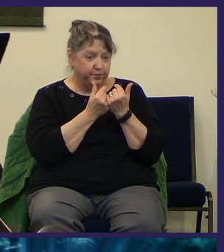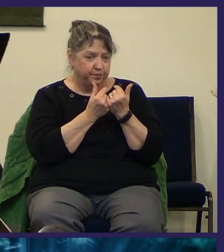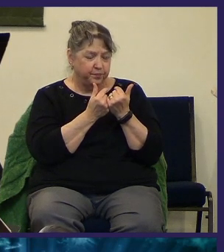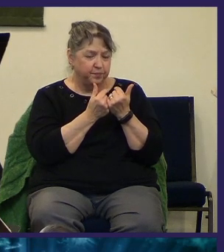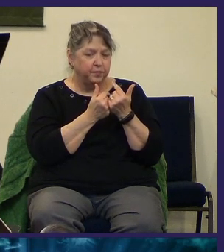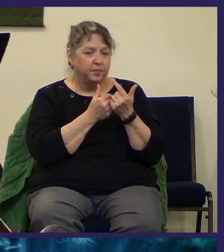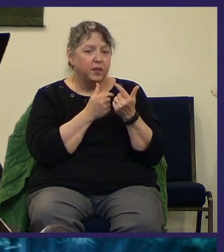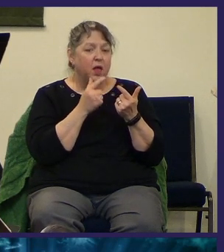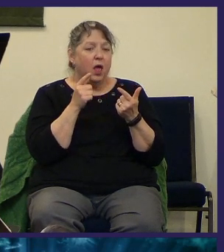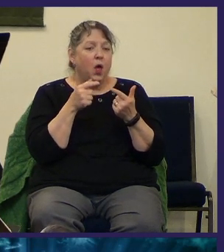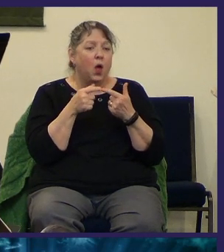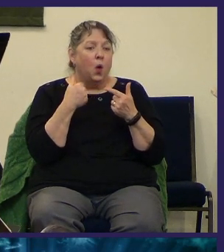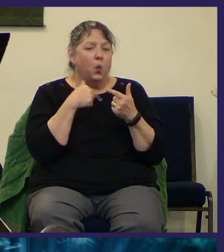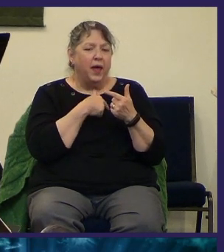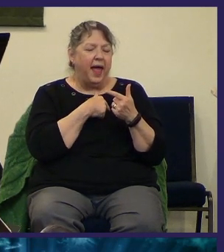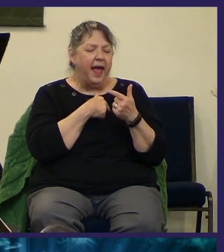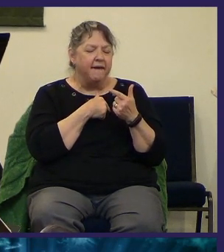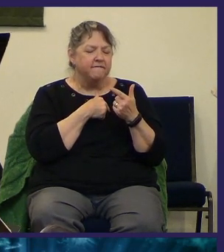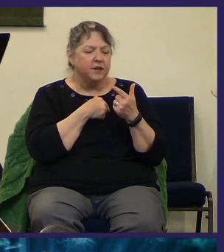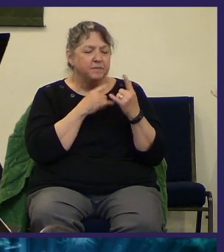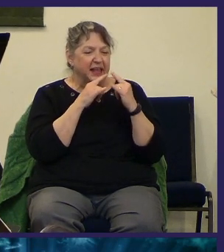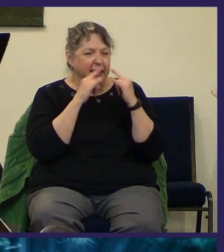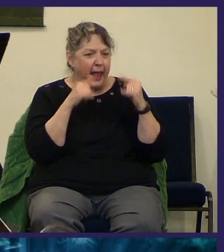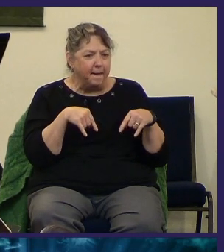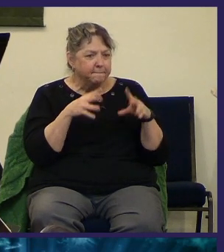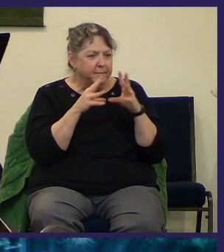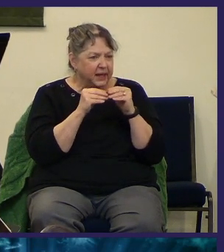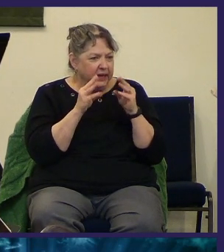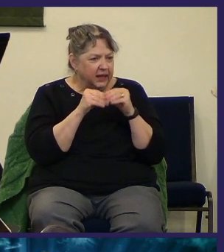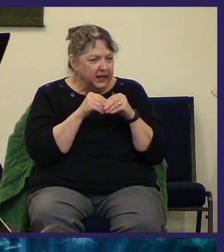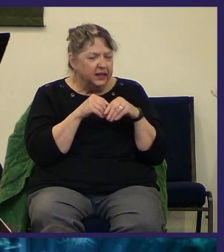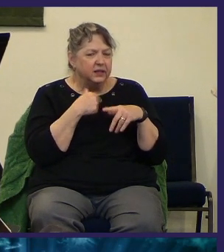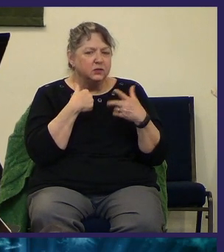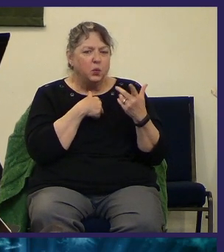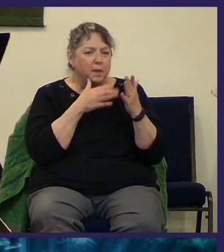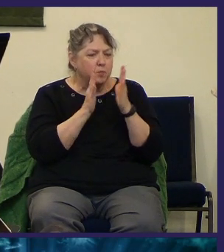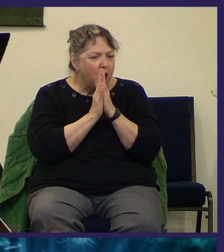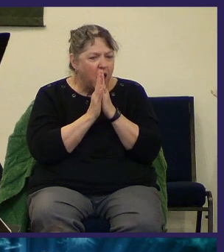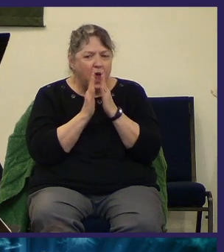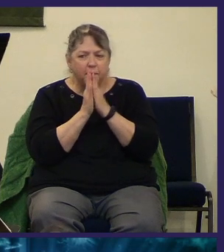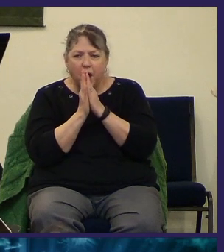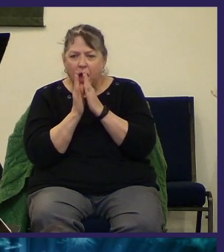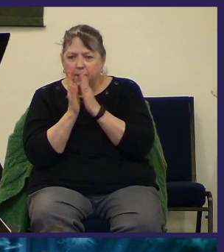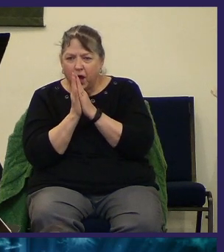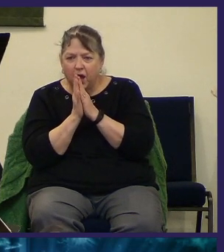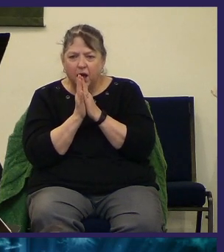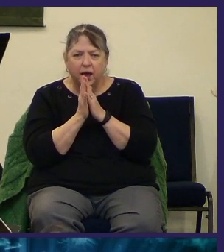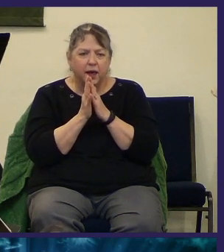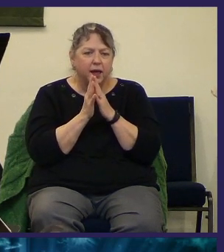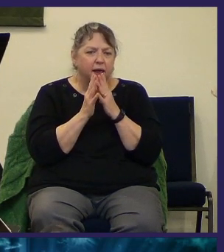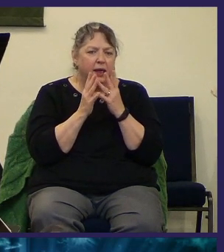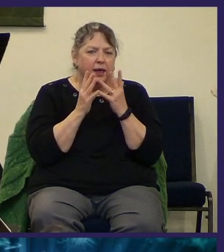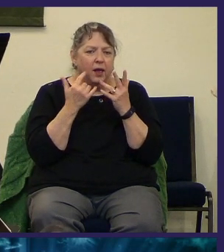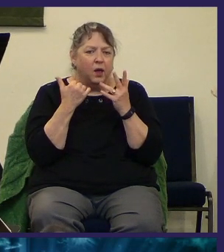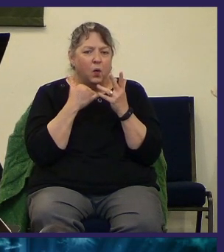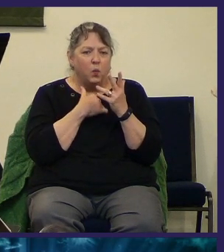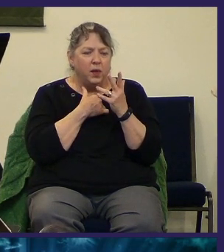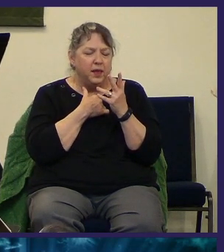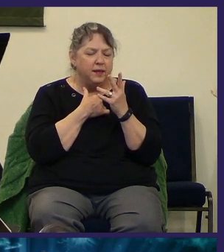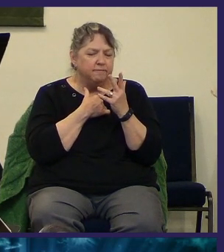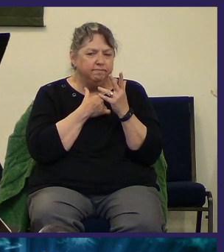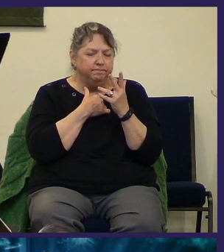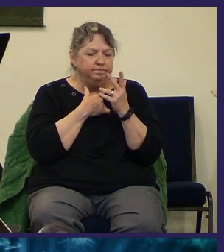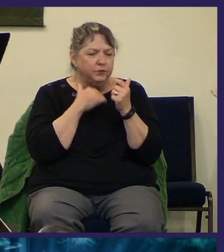meetings we have prayer meetings all the time we pray we pray we have a prayer calendar that we uh